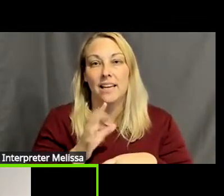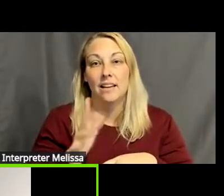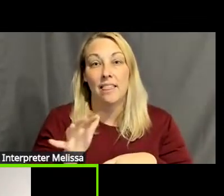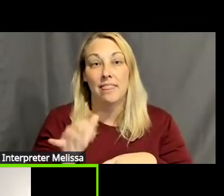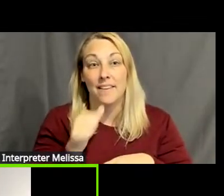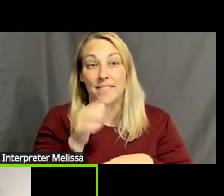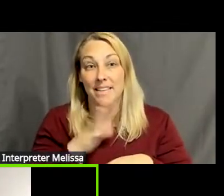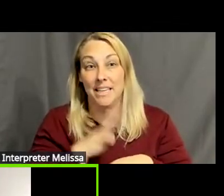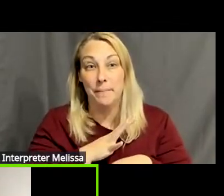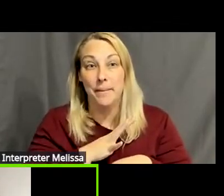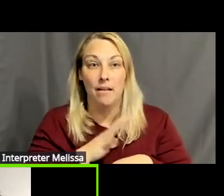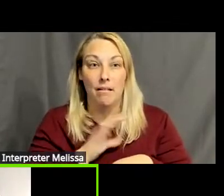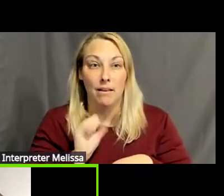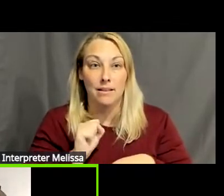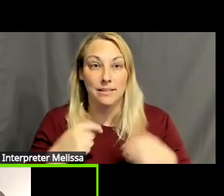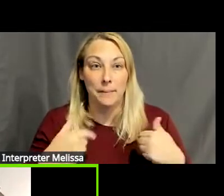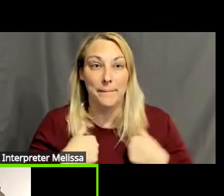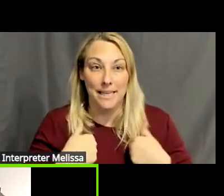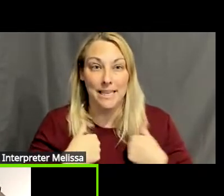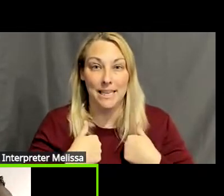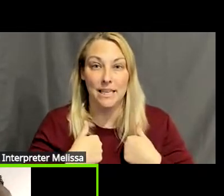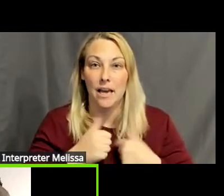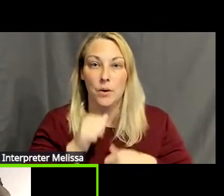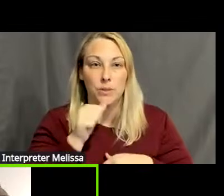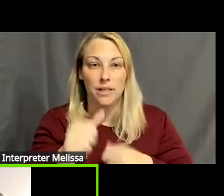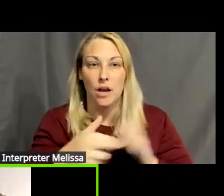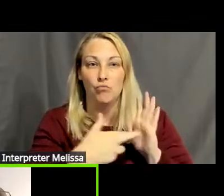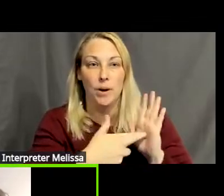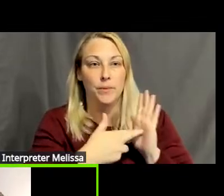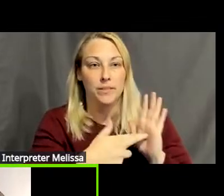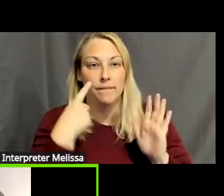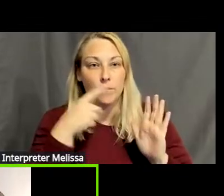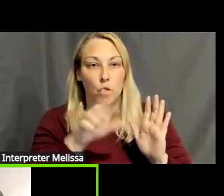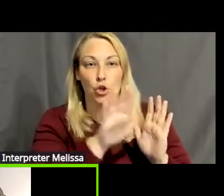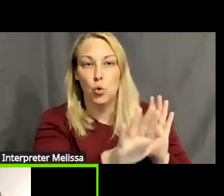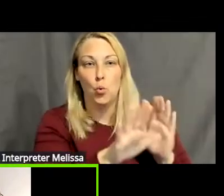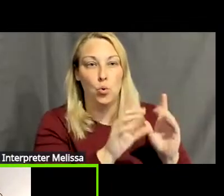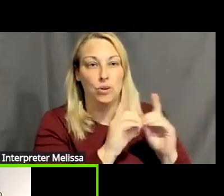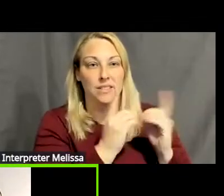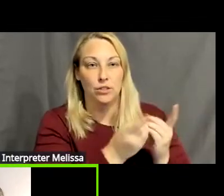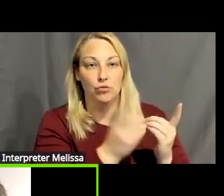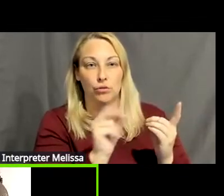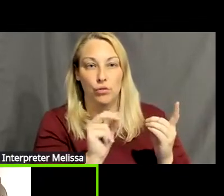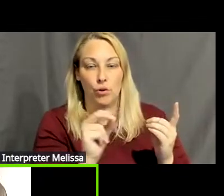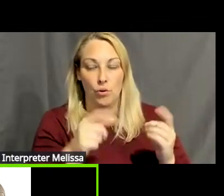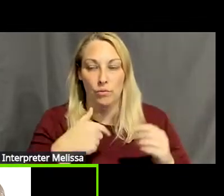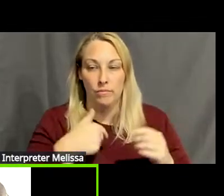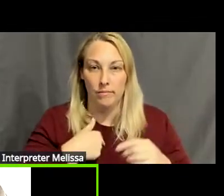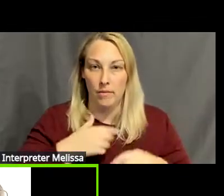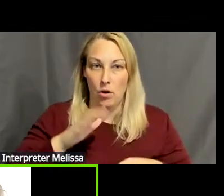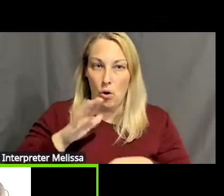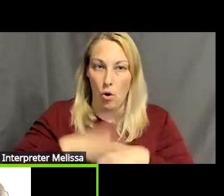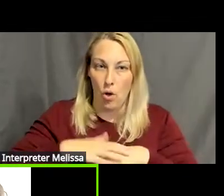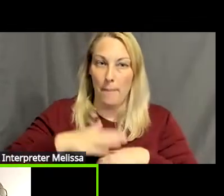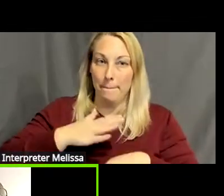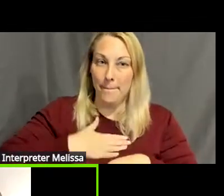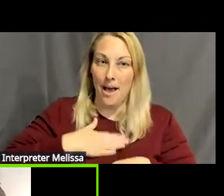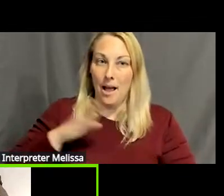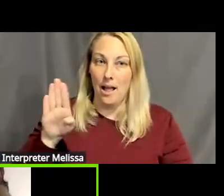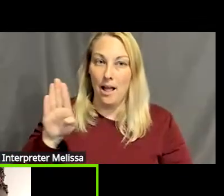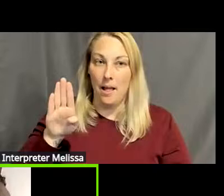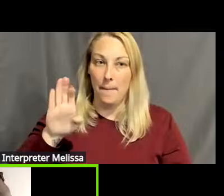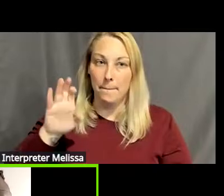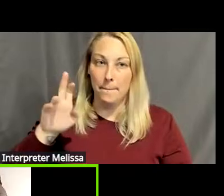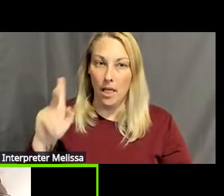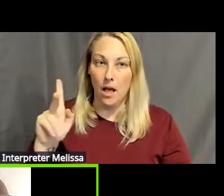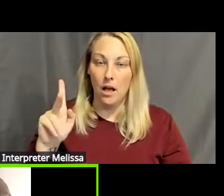block. So I didn't represent for your district because on my block that my residents on my side wanted a speed bump because we